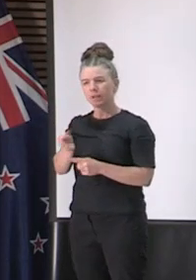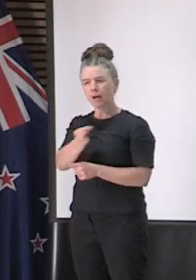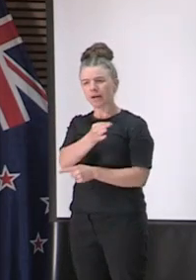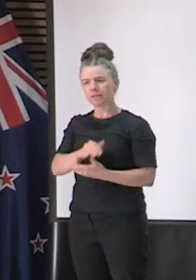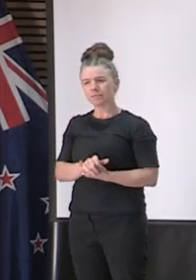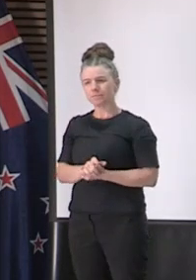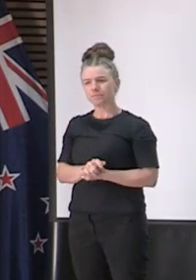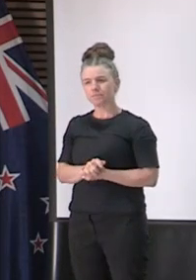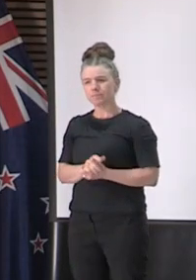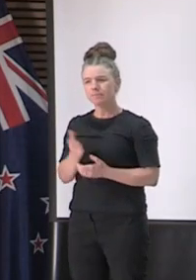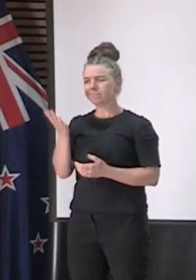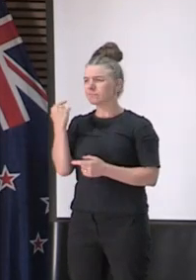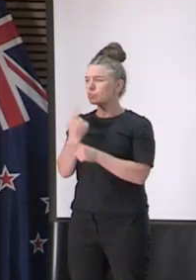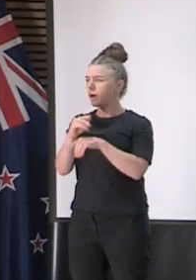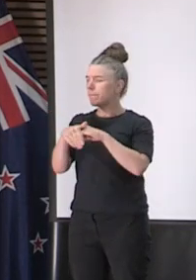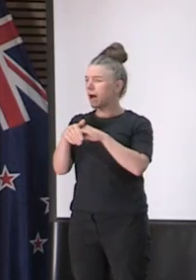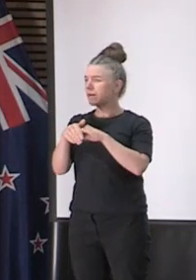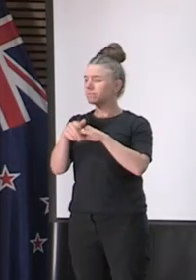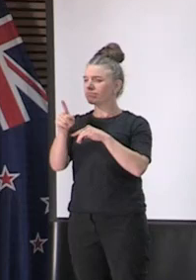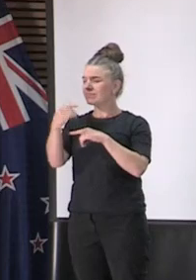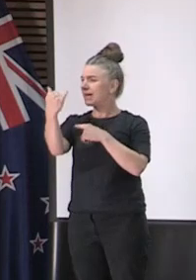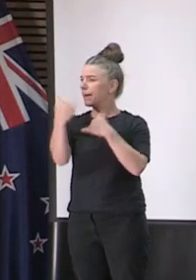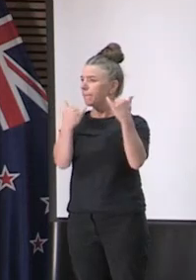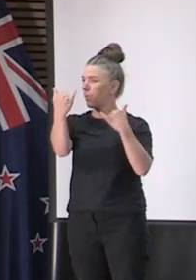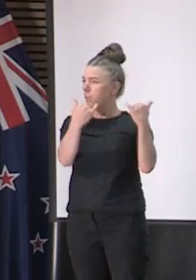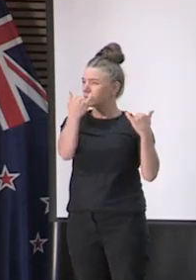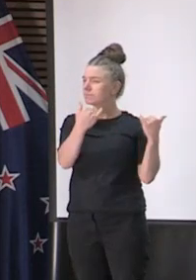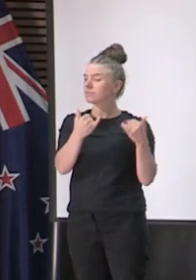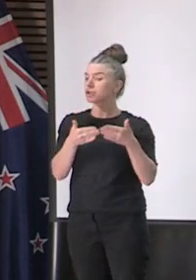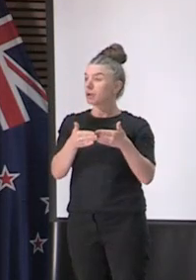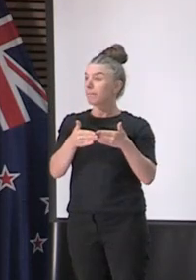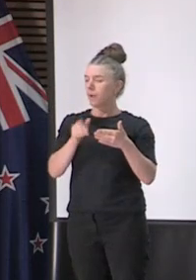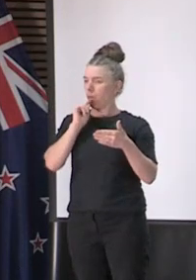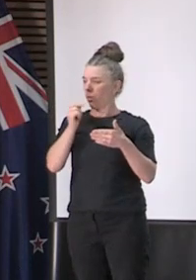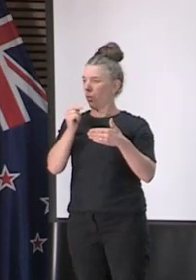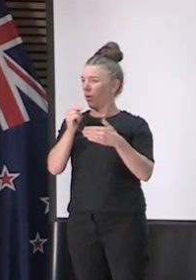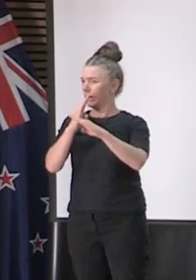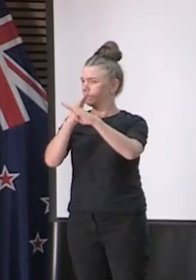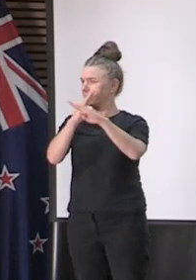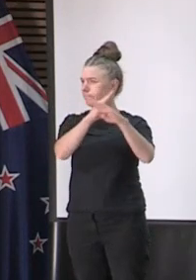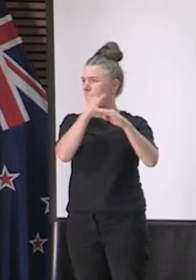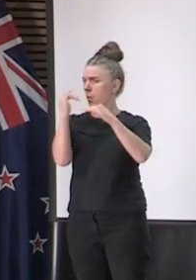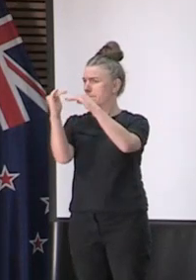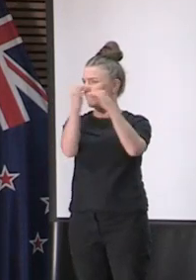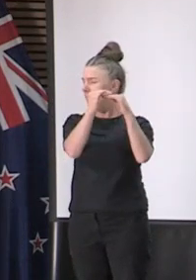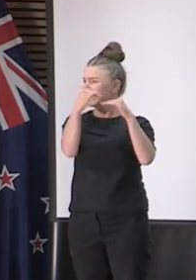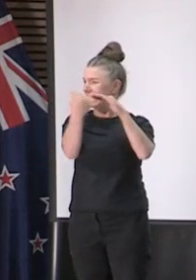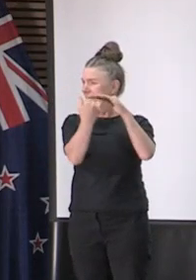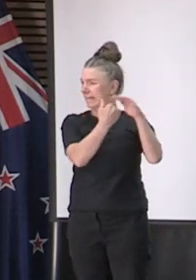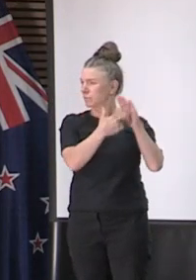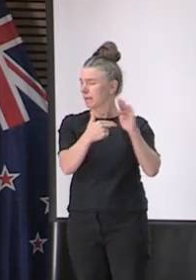The language you used talking about our borders, saying that our borders would be closed for some time yet, has scared off a lot of people from